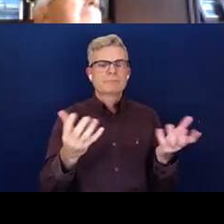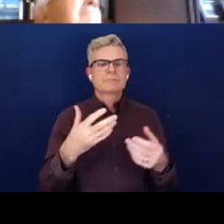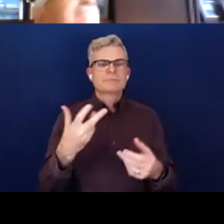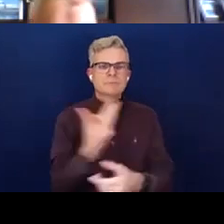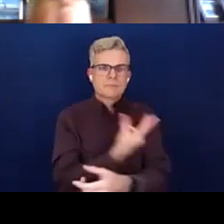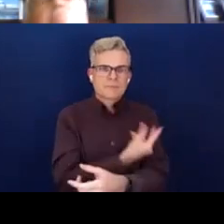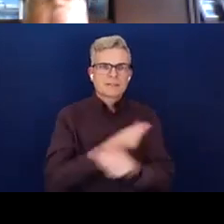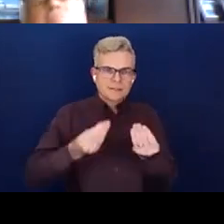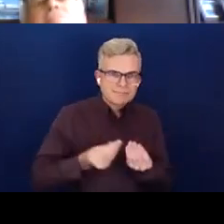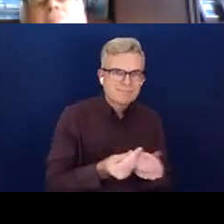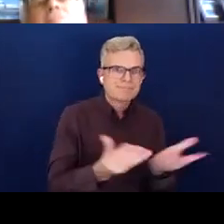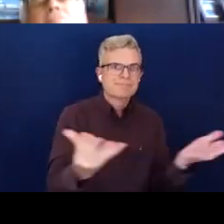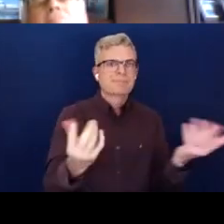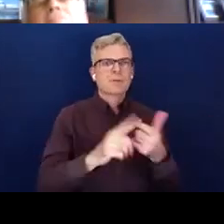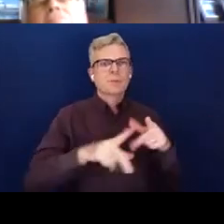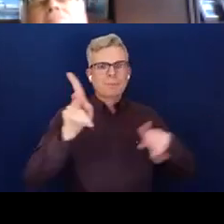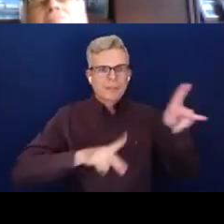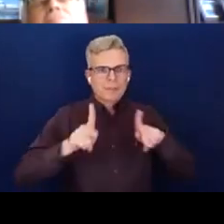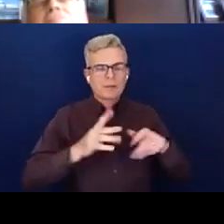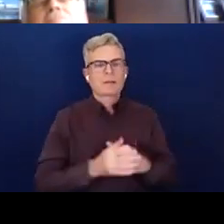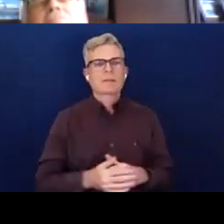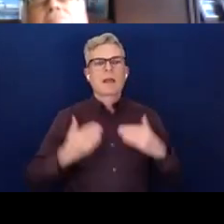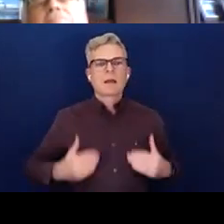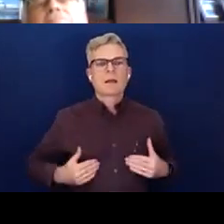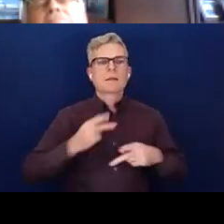people, healthcare workers, essential workers,